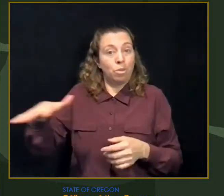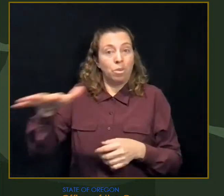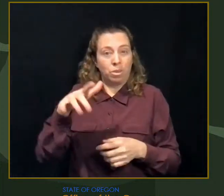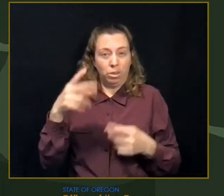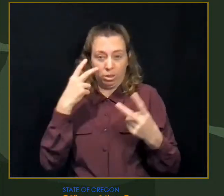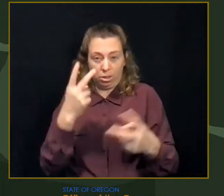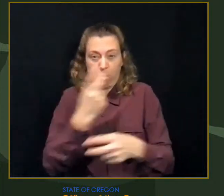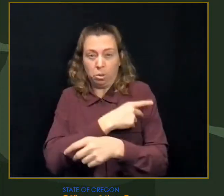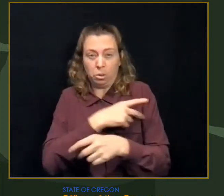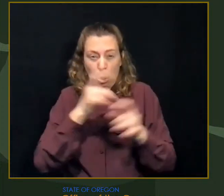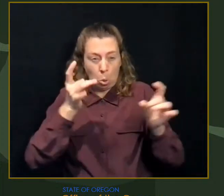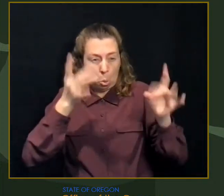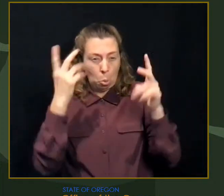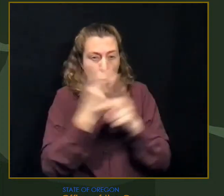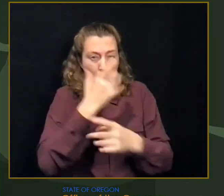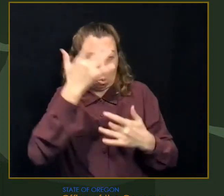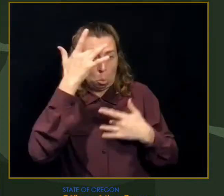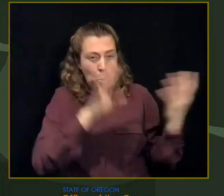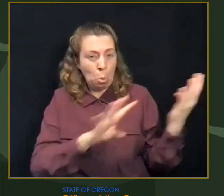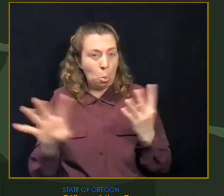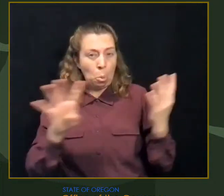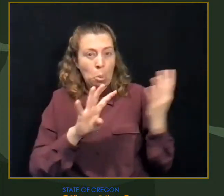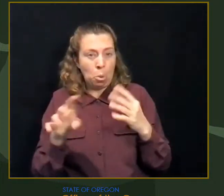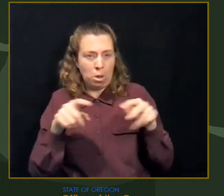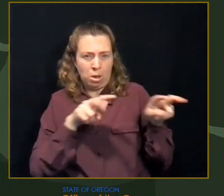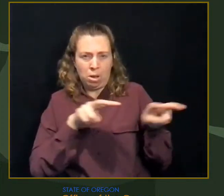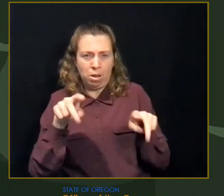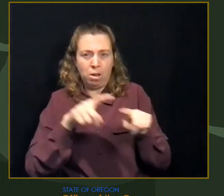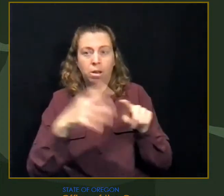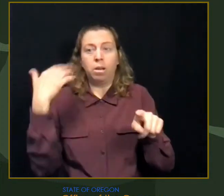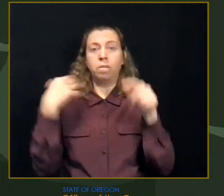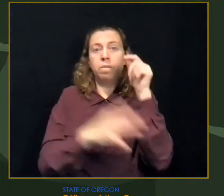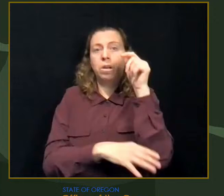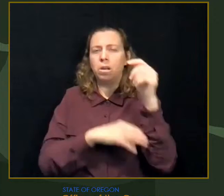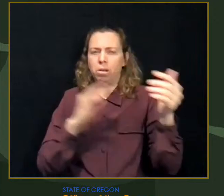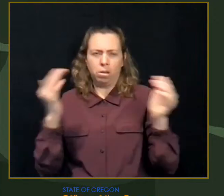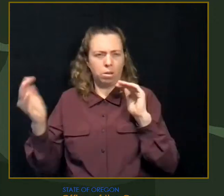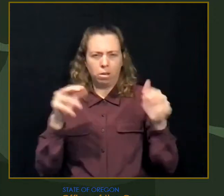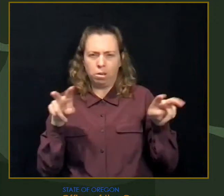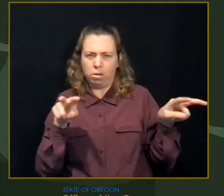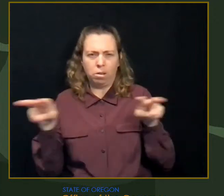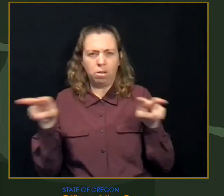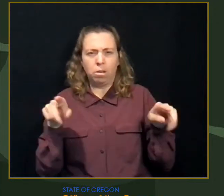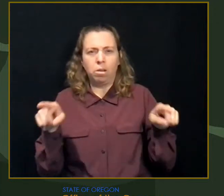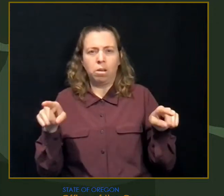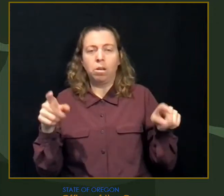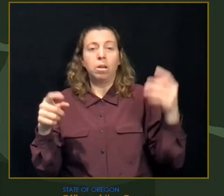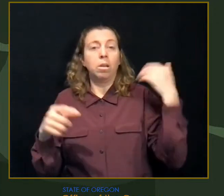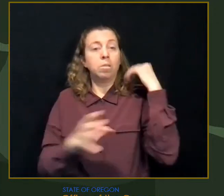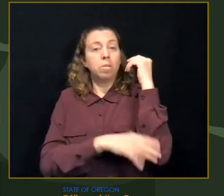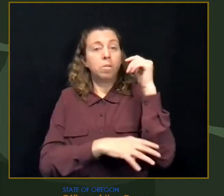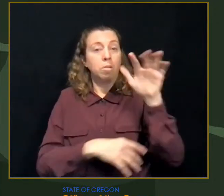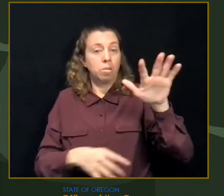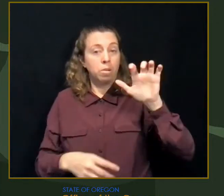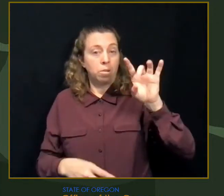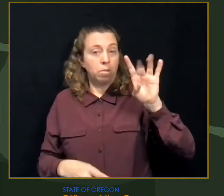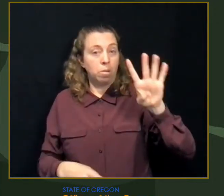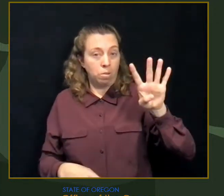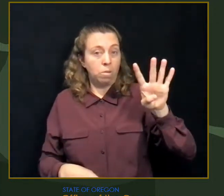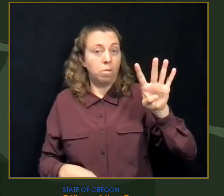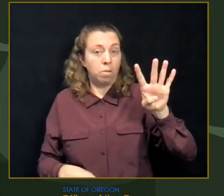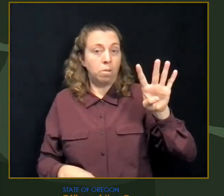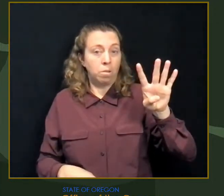the fall, saw that we had gone up to 584 people with COVID in the hospital on a given night at our